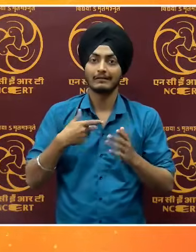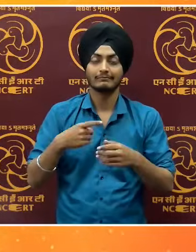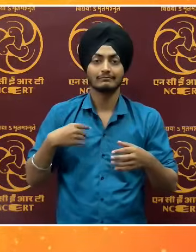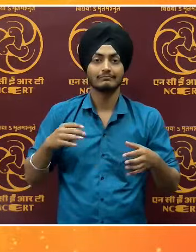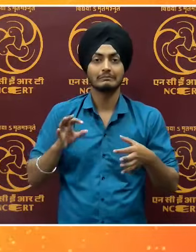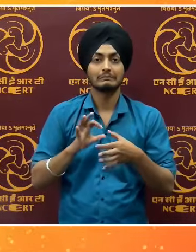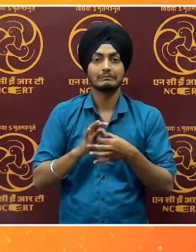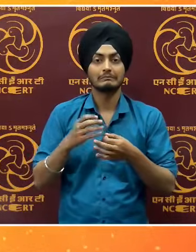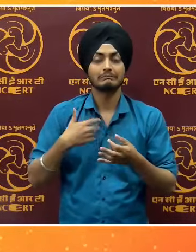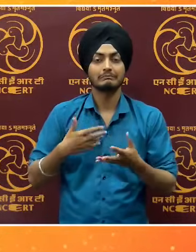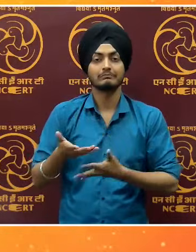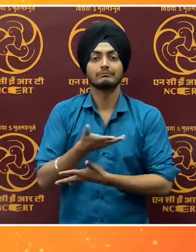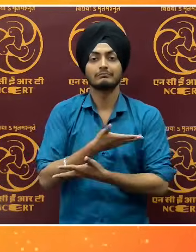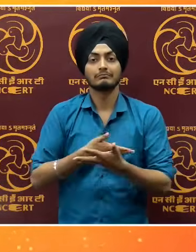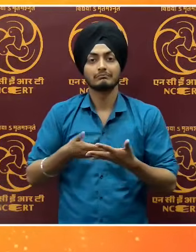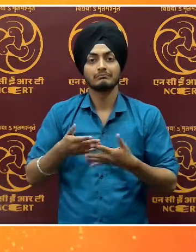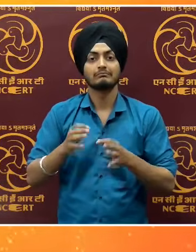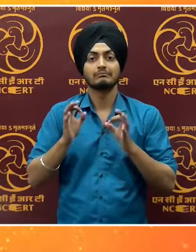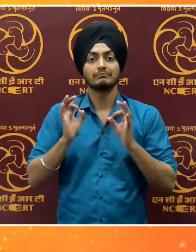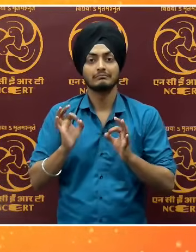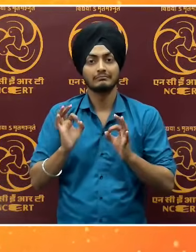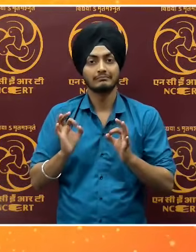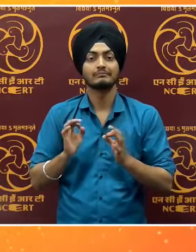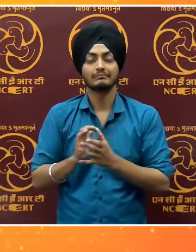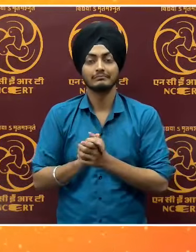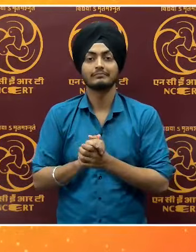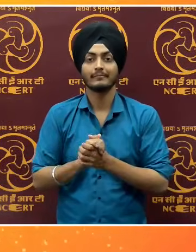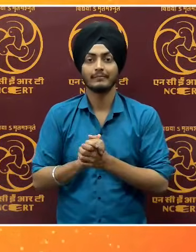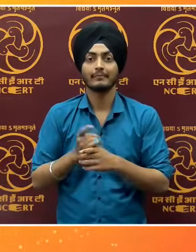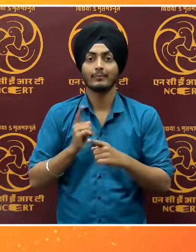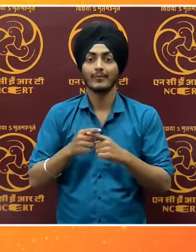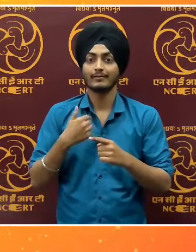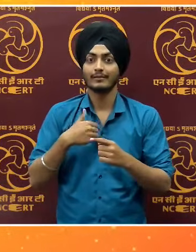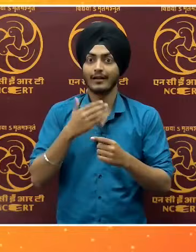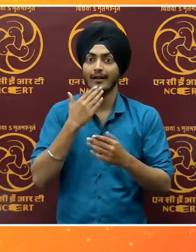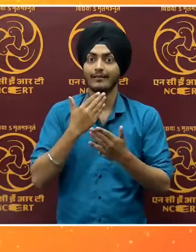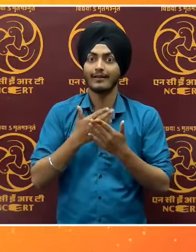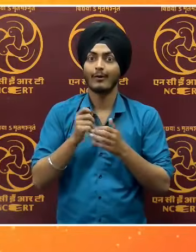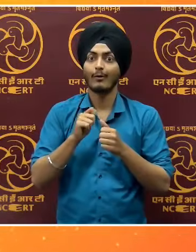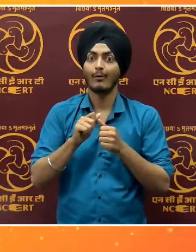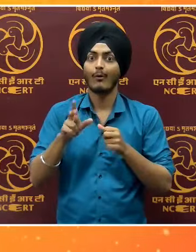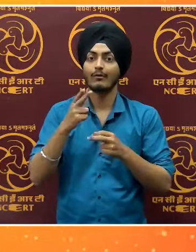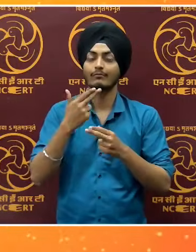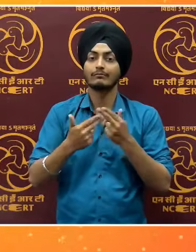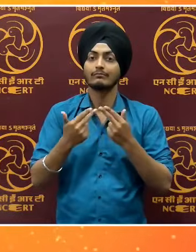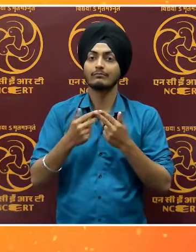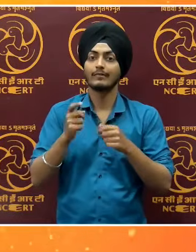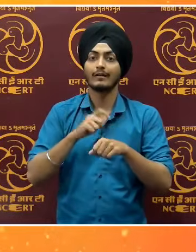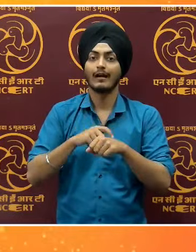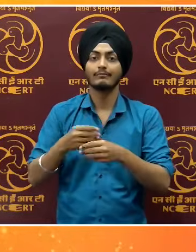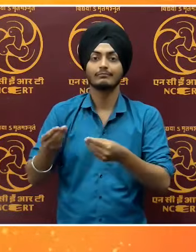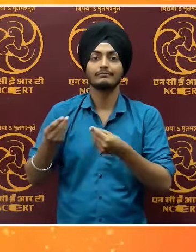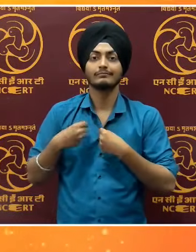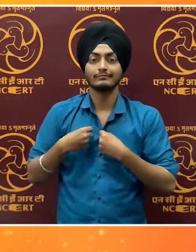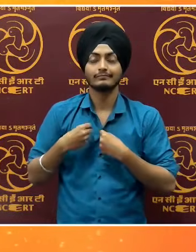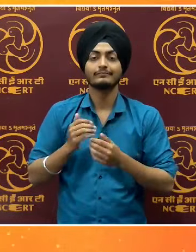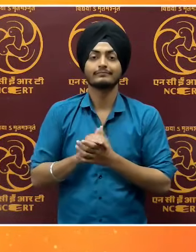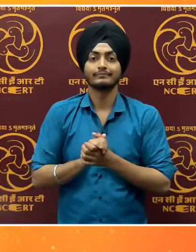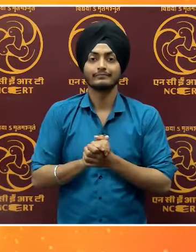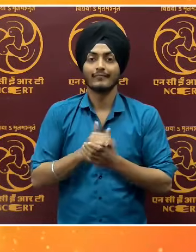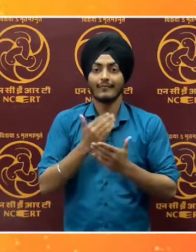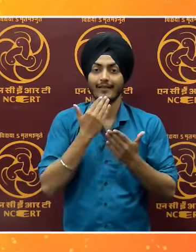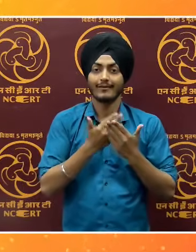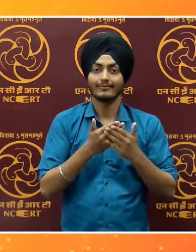was a wonderful conversation indeed, and thank you for being with us, for giving us your time. Okay, ma'am. Thank